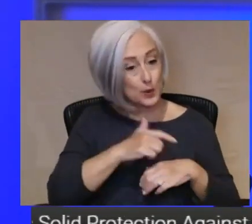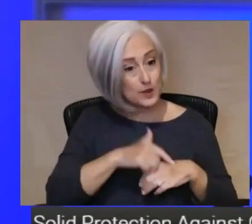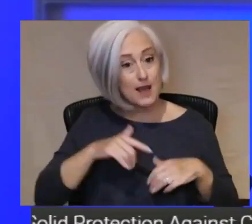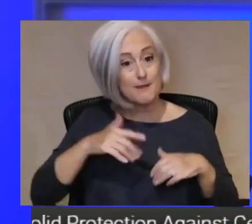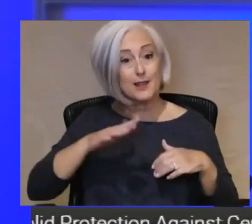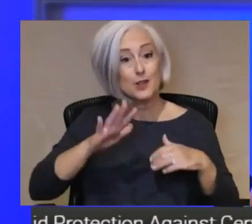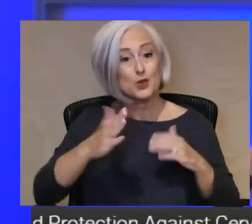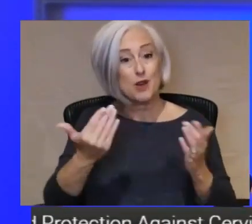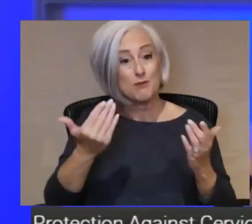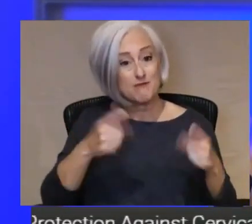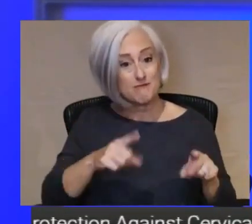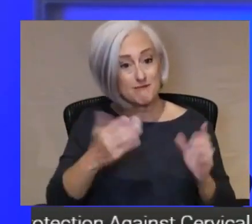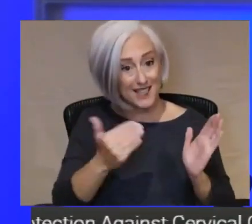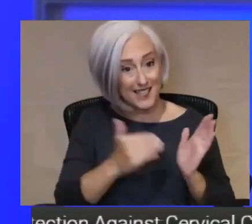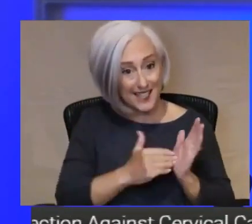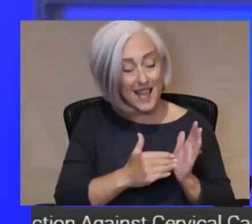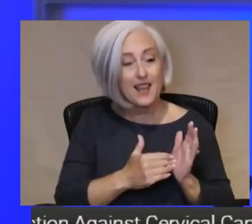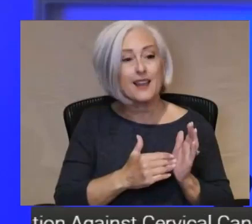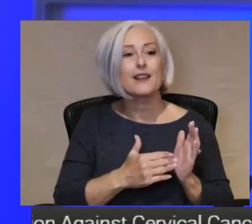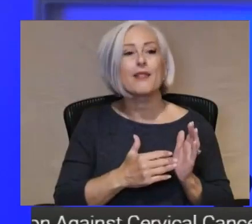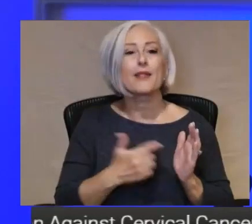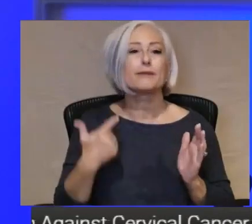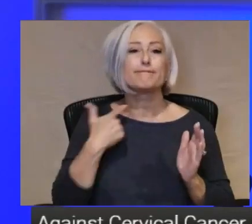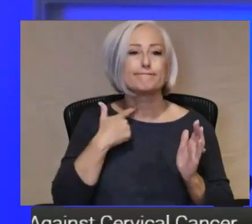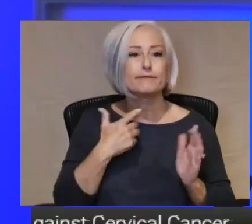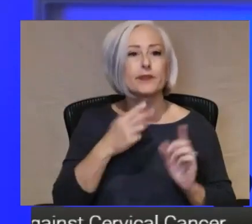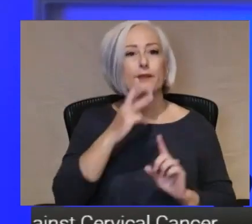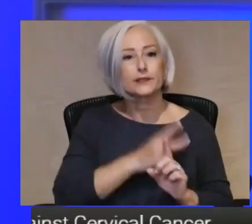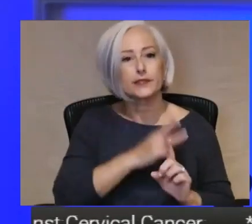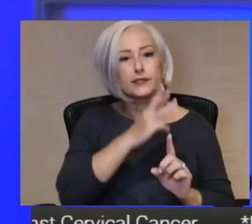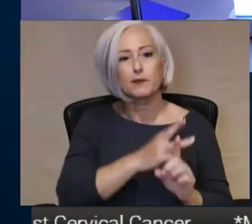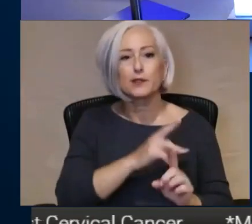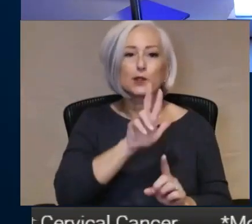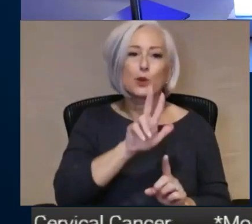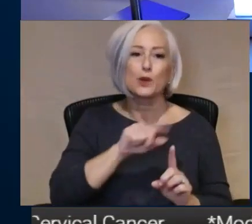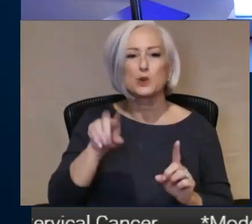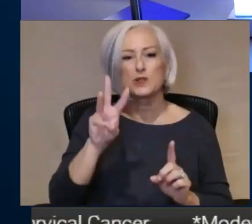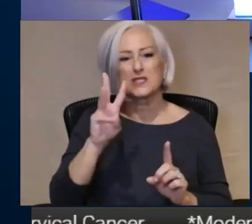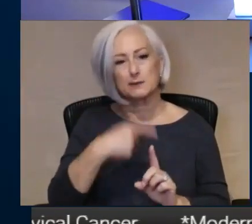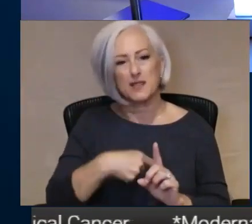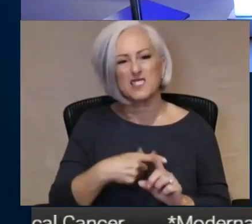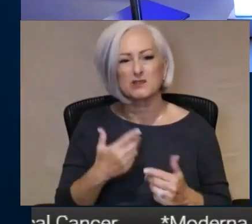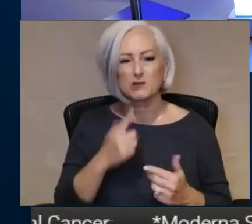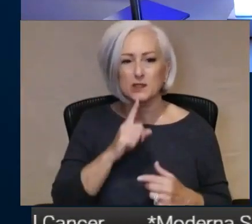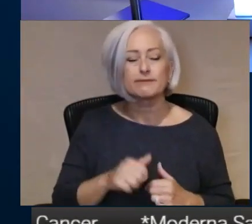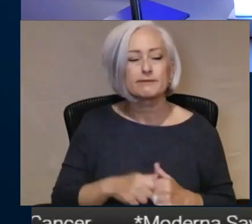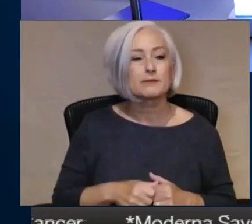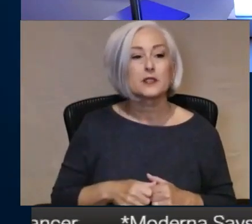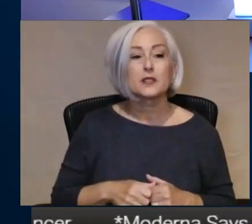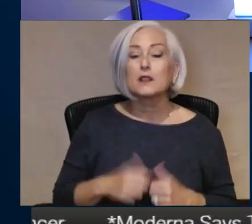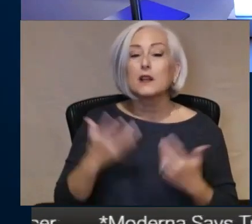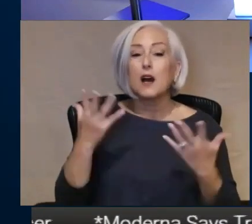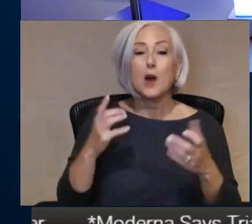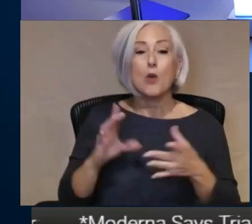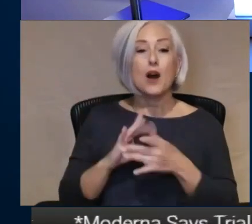another injection every, you know, 6 months or so, 3 to 6 months. So okay, one thing to mention here would be we still do the surgery